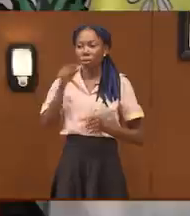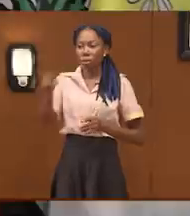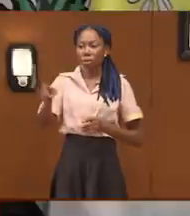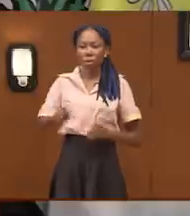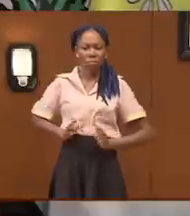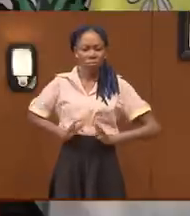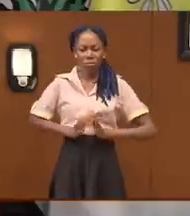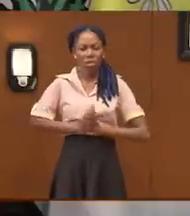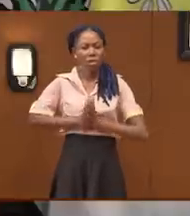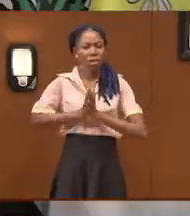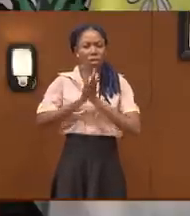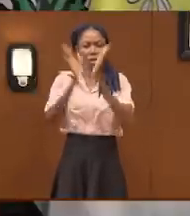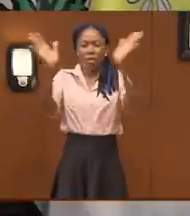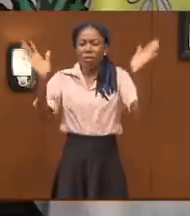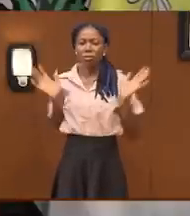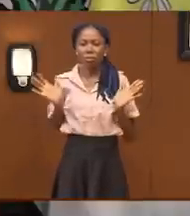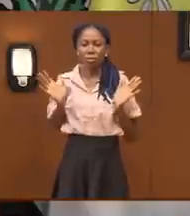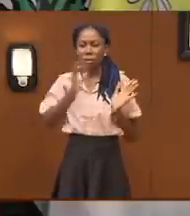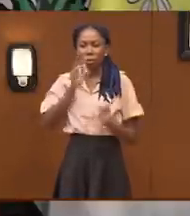I'm talking about tenants generally.